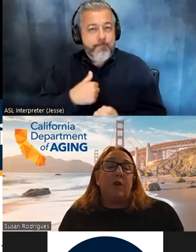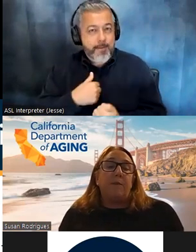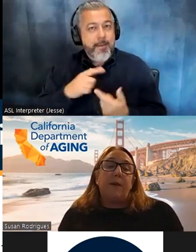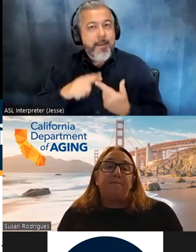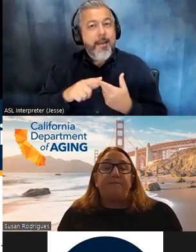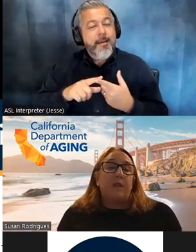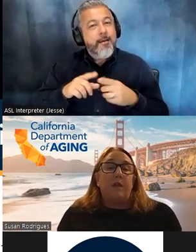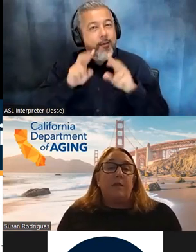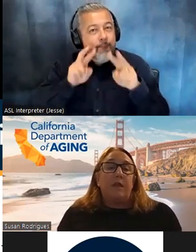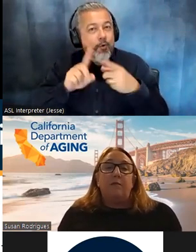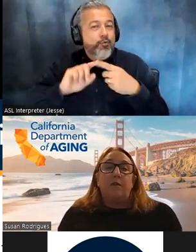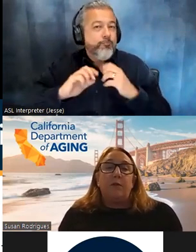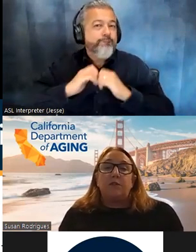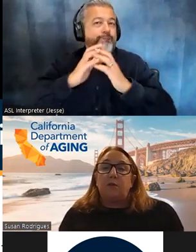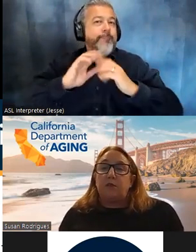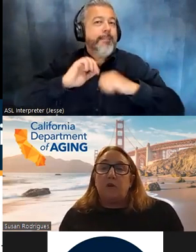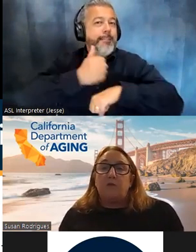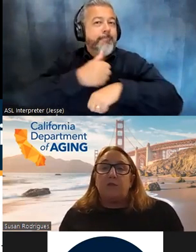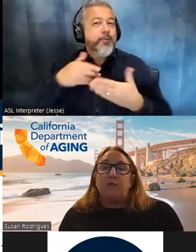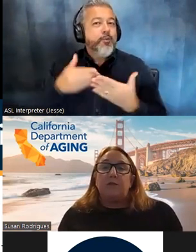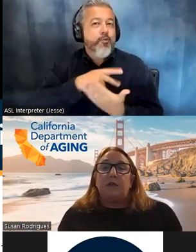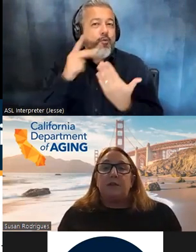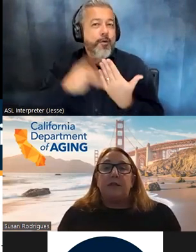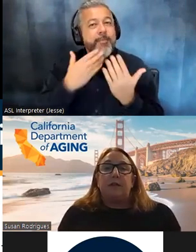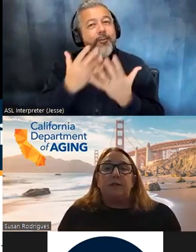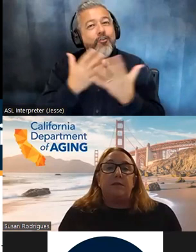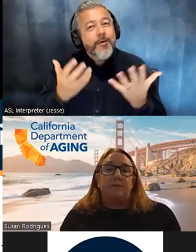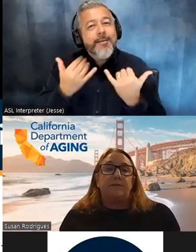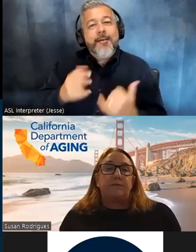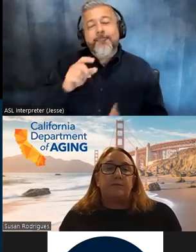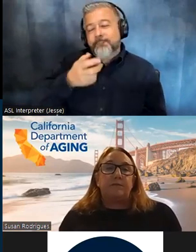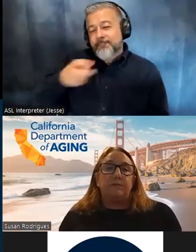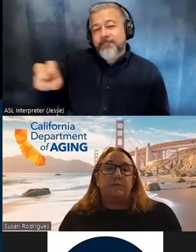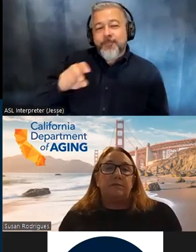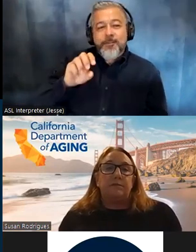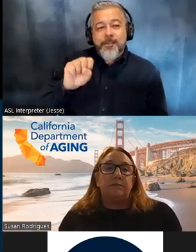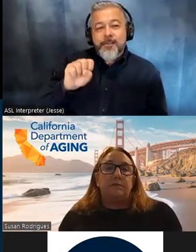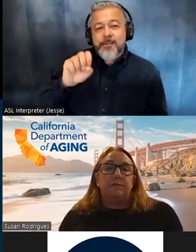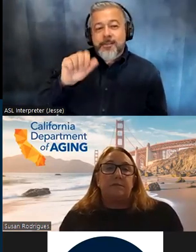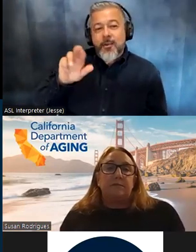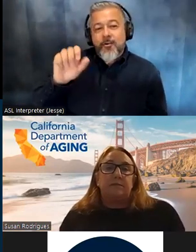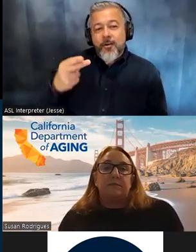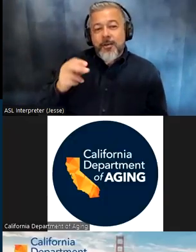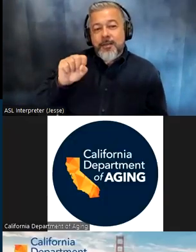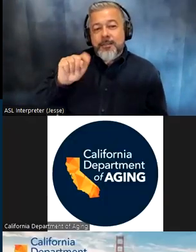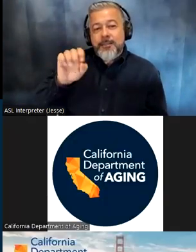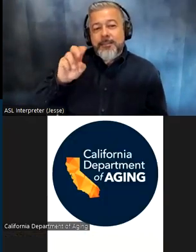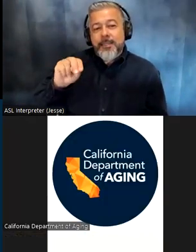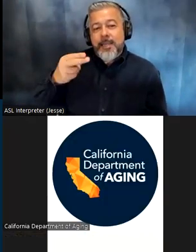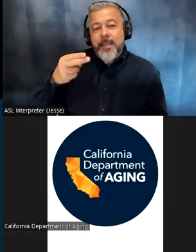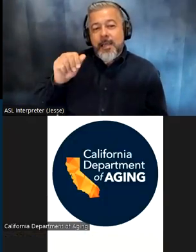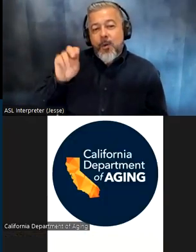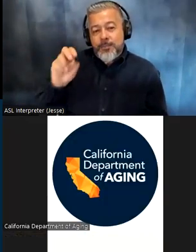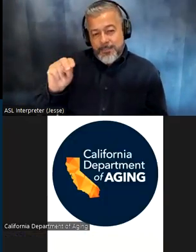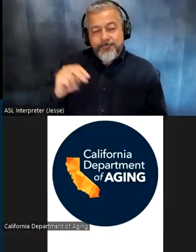this program up. Thank you very much. I will turn it over to Sarah Steenhausen. Great. Thank you so much,